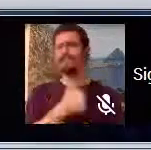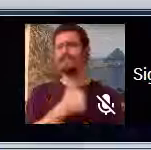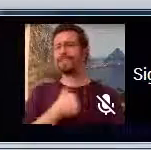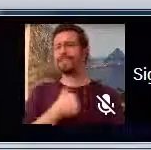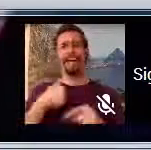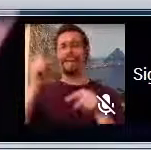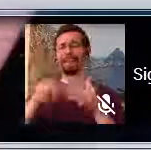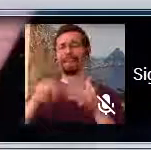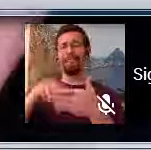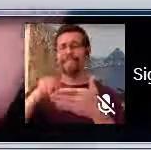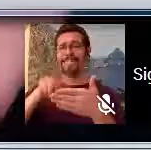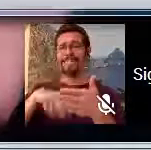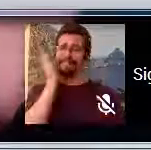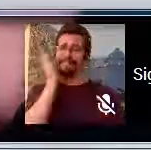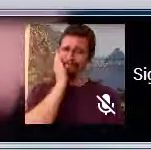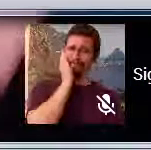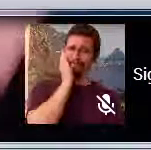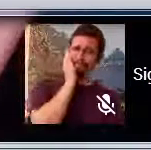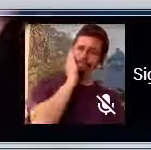Sorry.